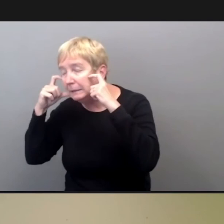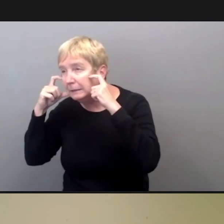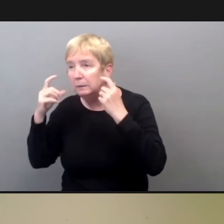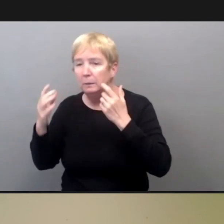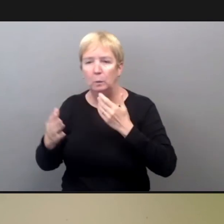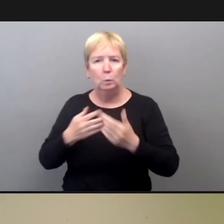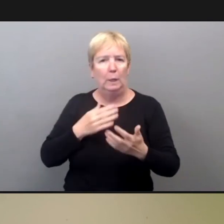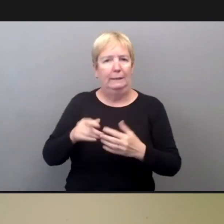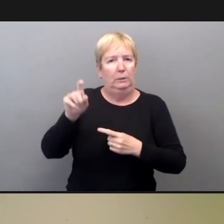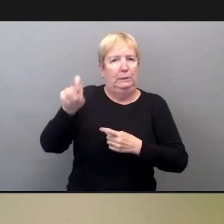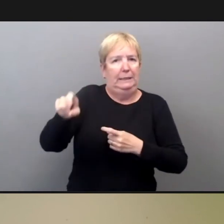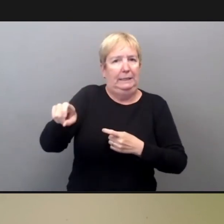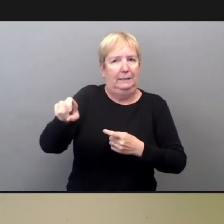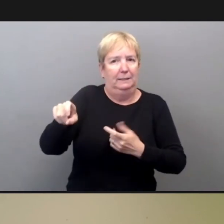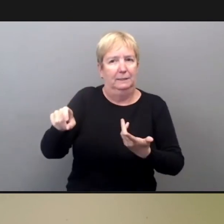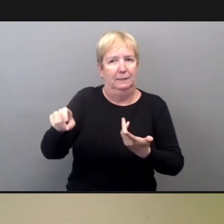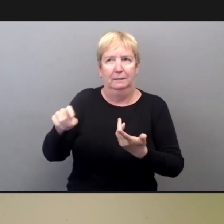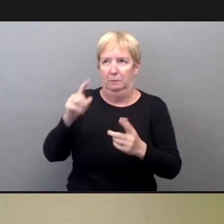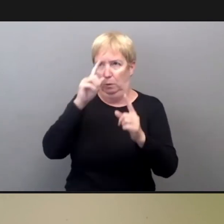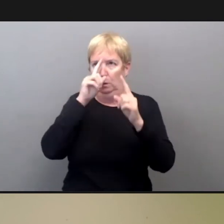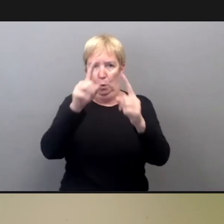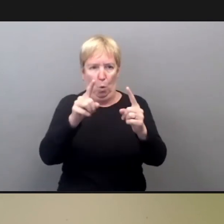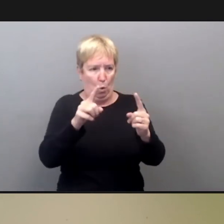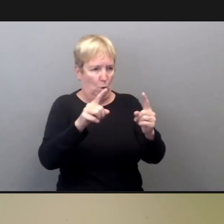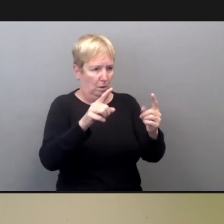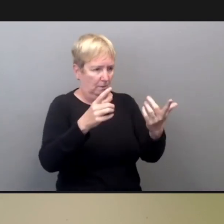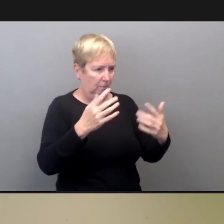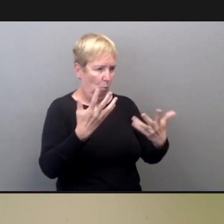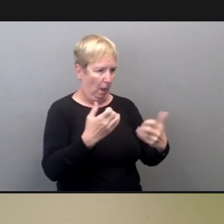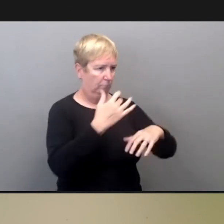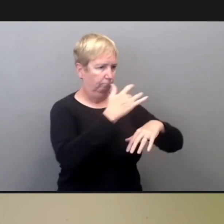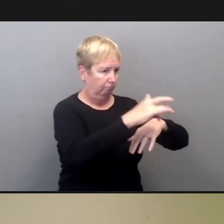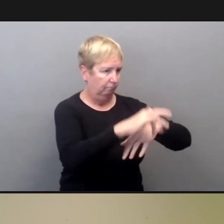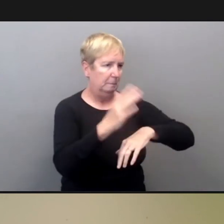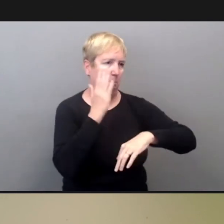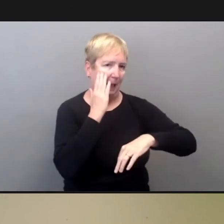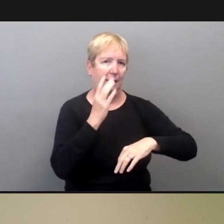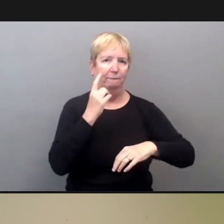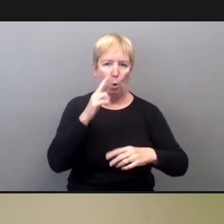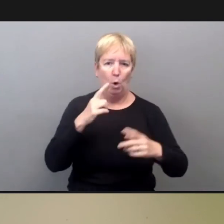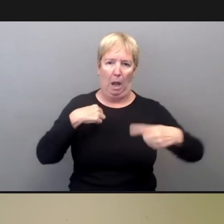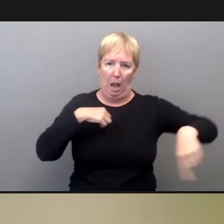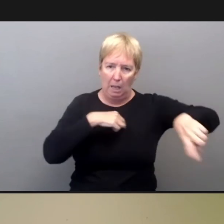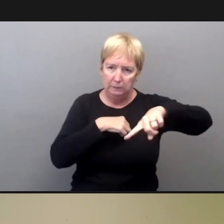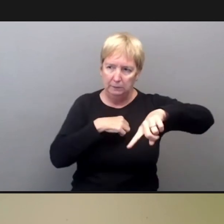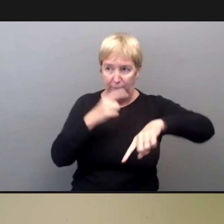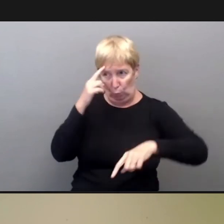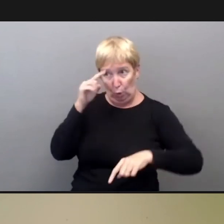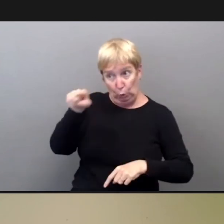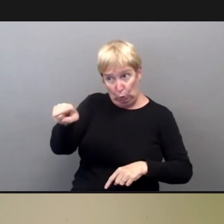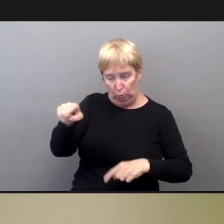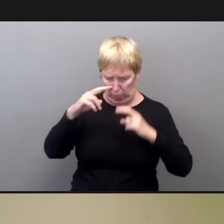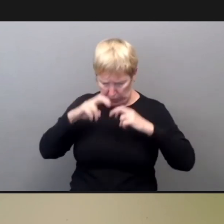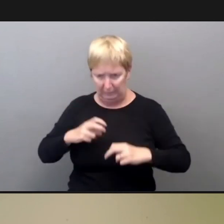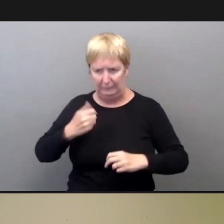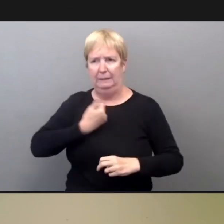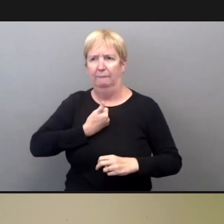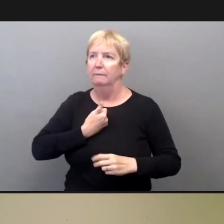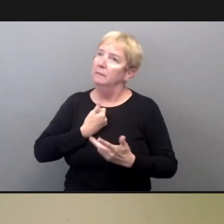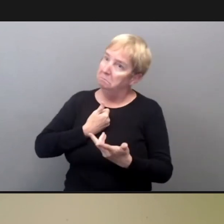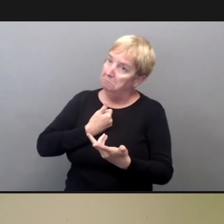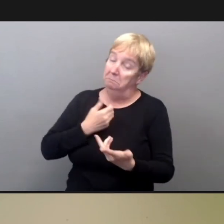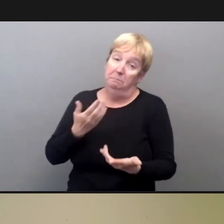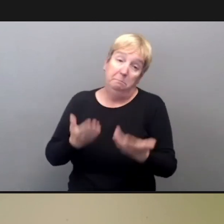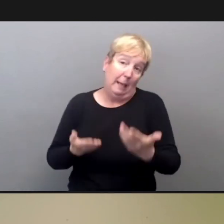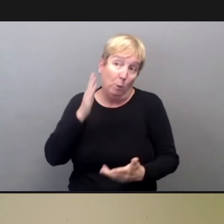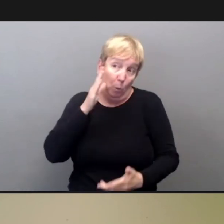for yourself, if that helps you to think about it that way in the event that you should have a medical emergency. We